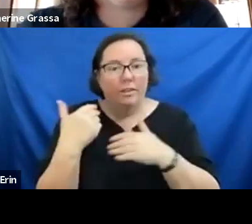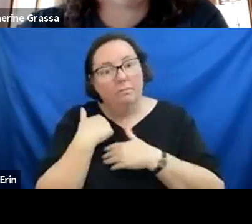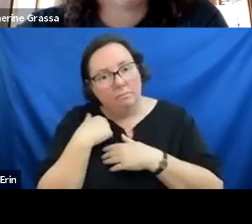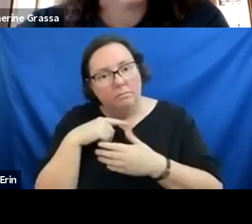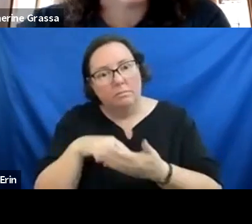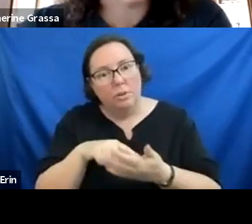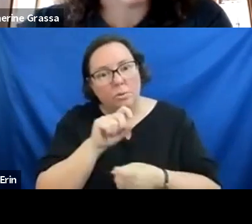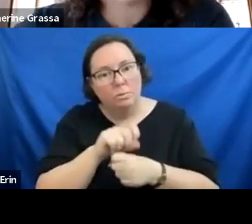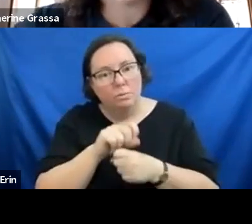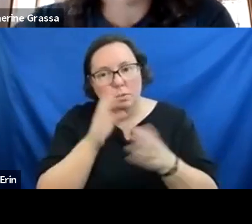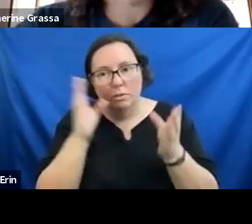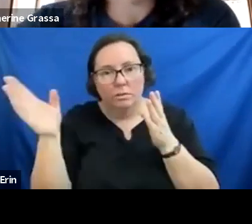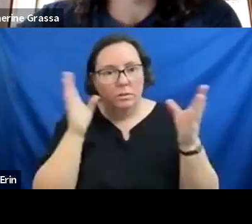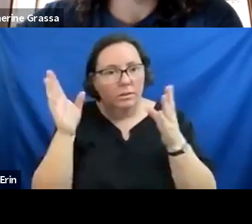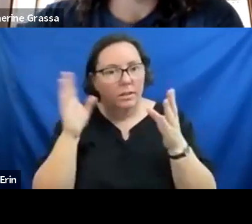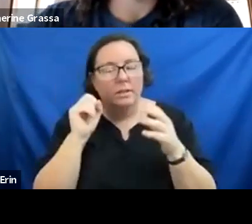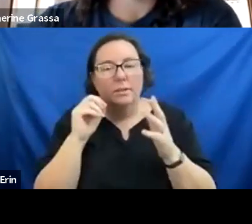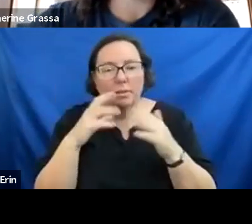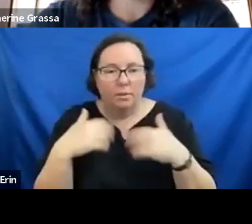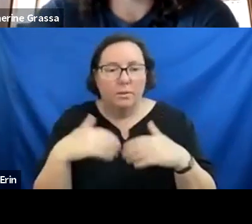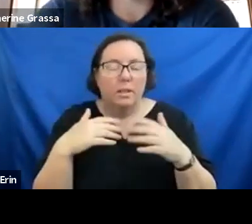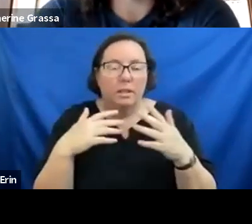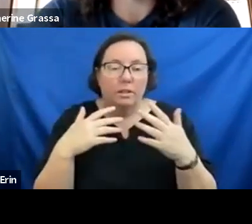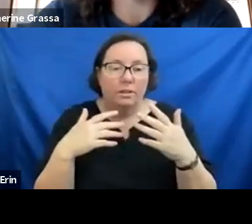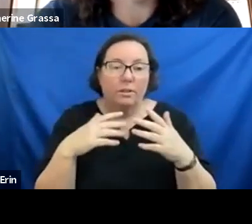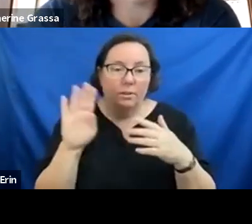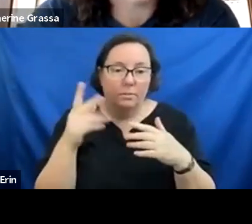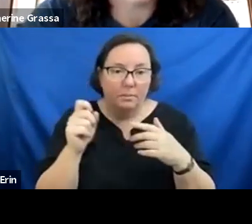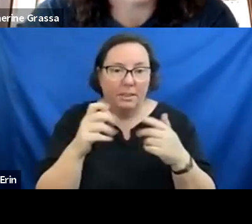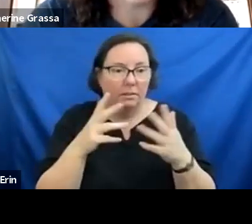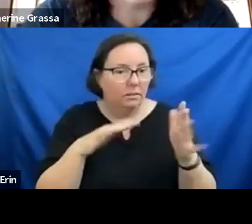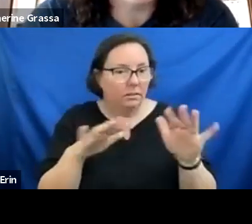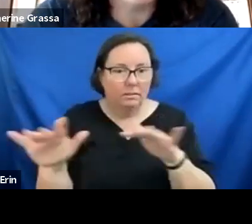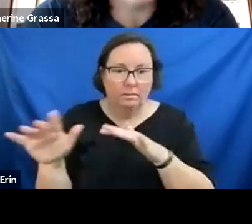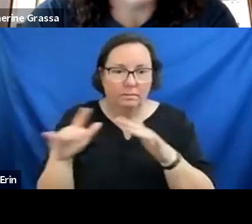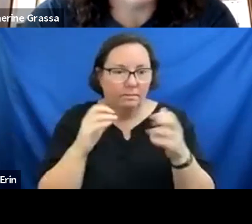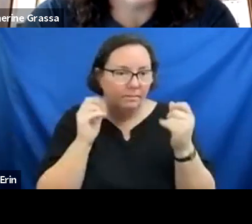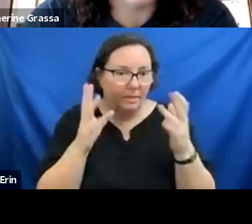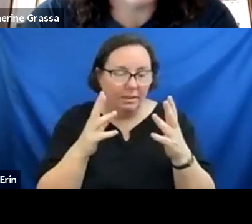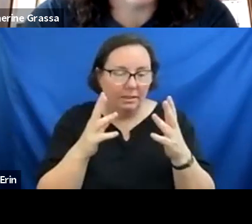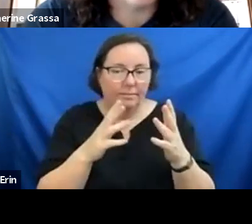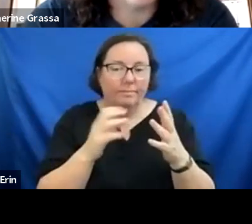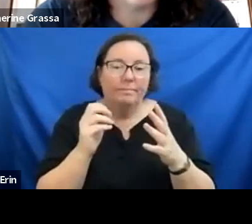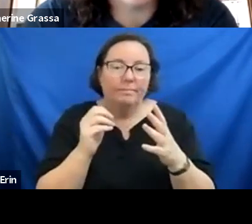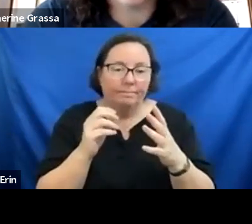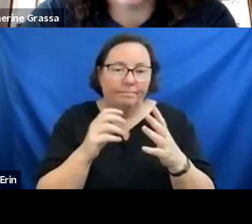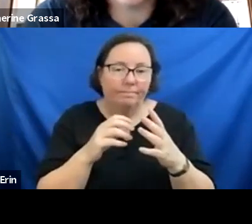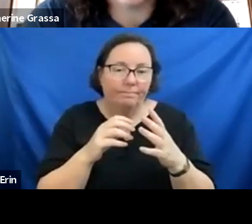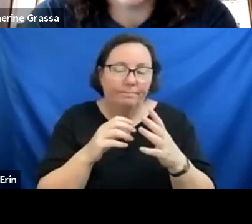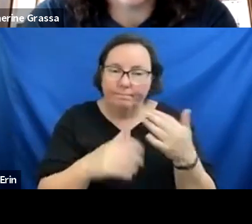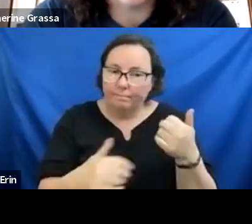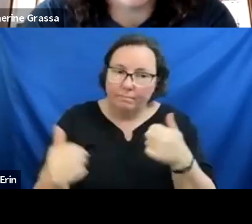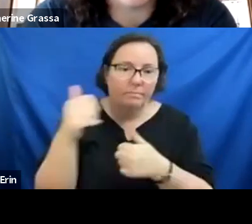that the district is currently dealing with, and it's above